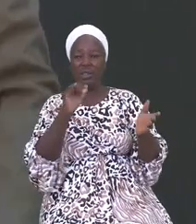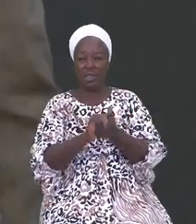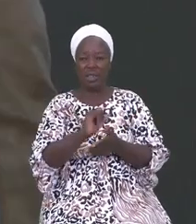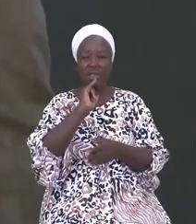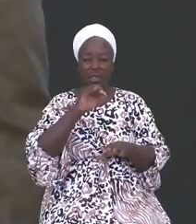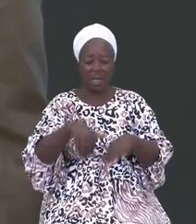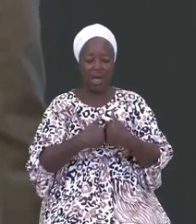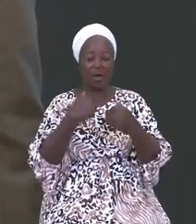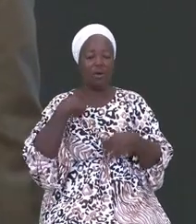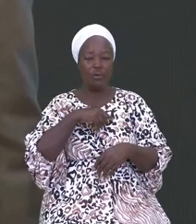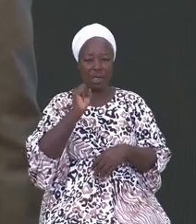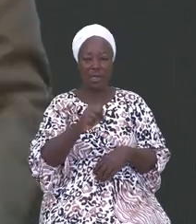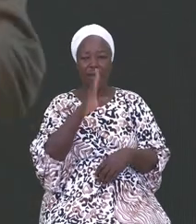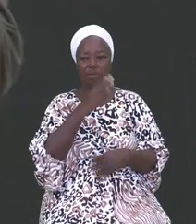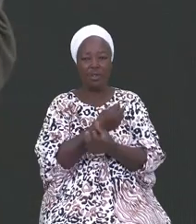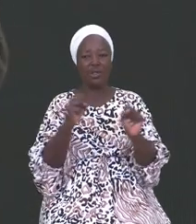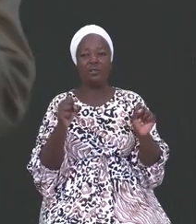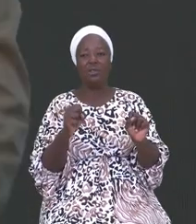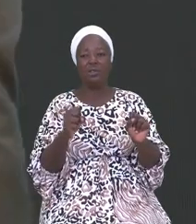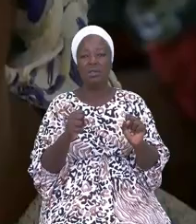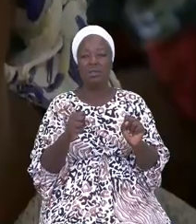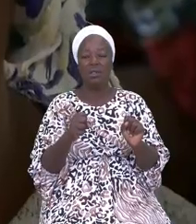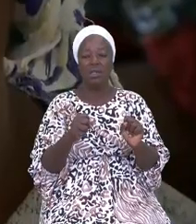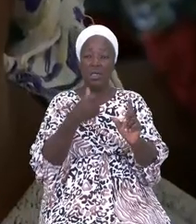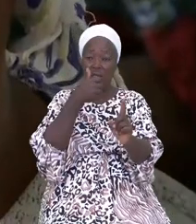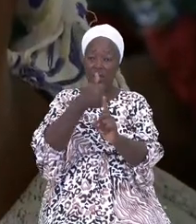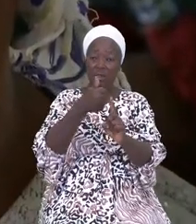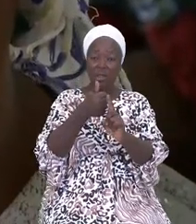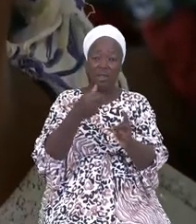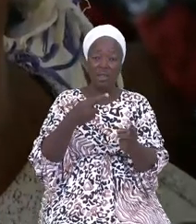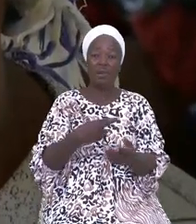be saved. Self-redemption, impossible.